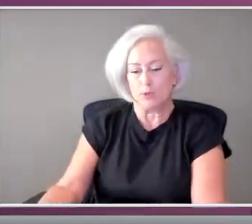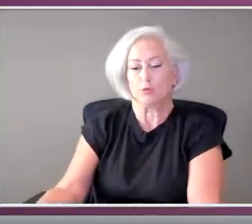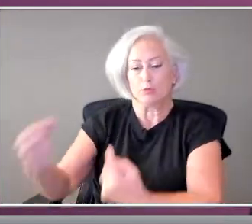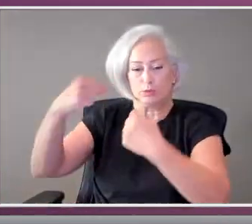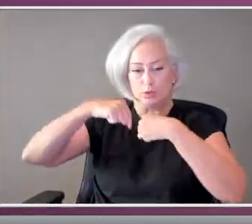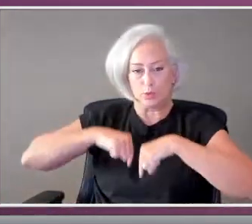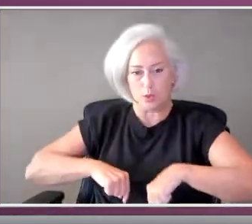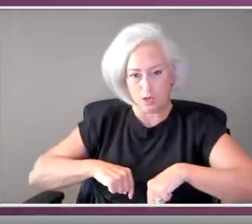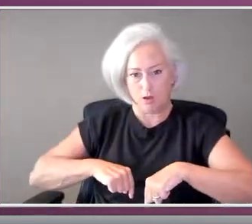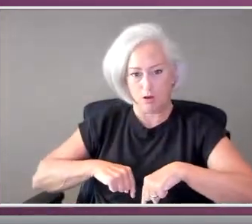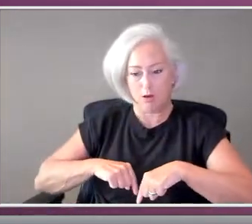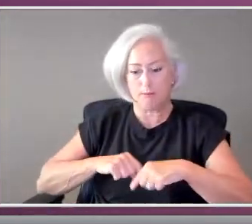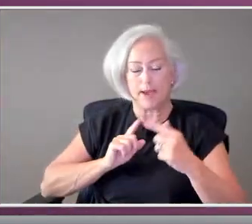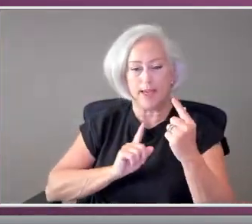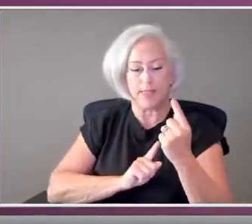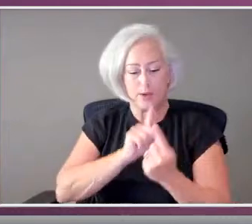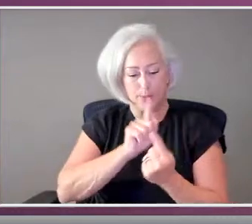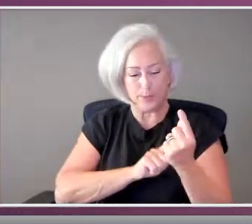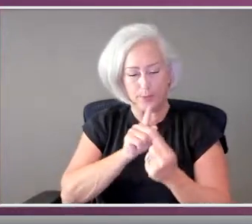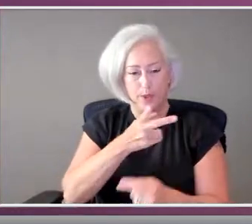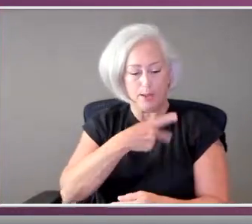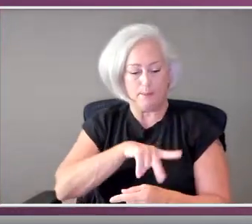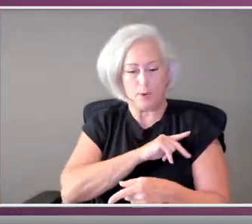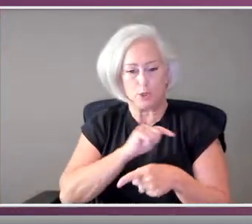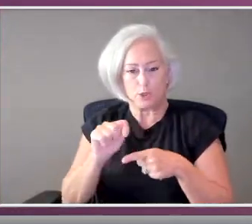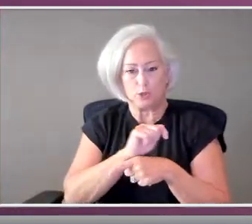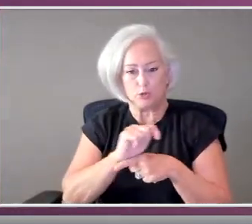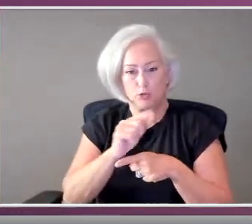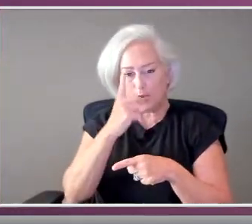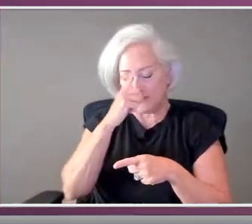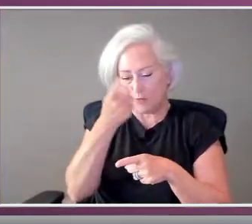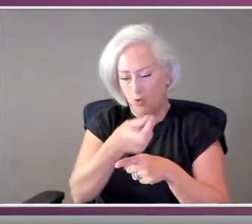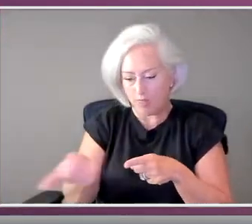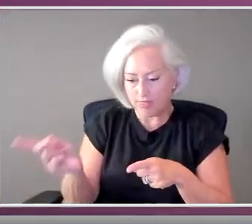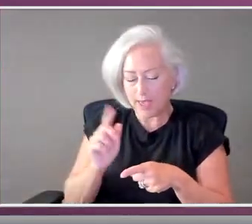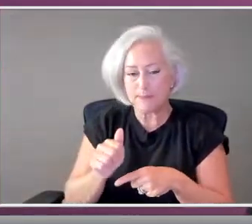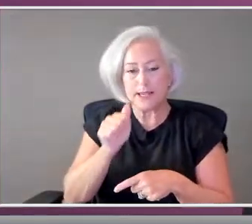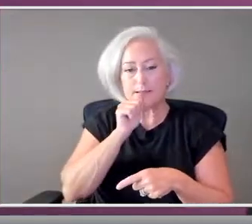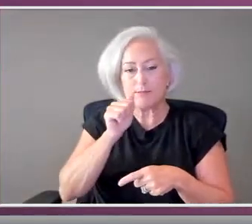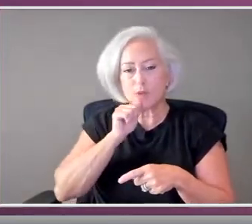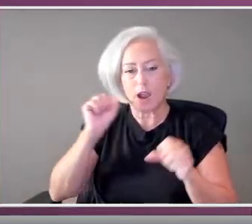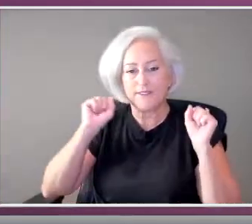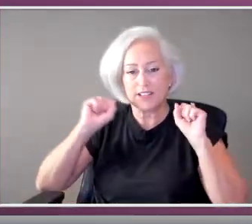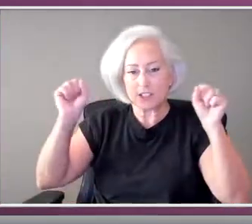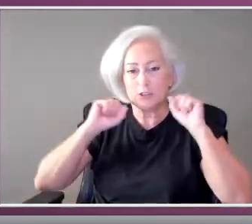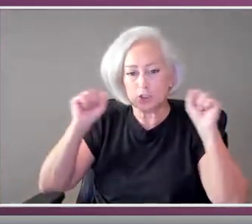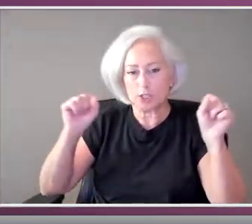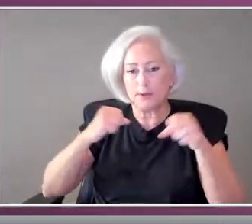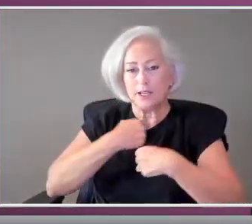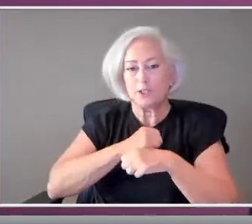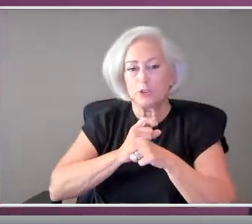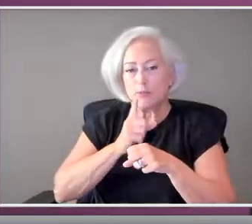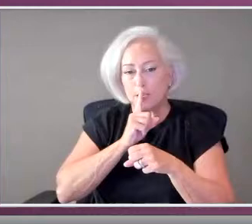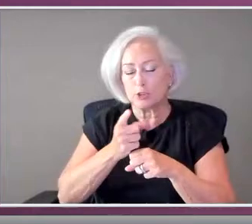personal training that I do for them, in our own, private gym, because I want to make sure that it's still a healthy